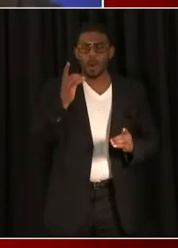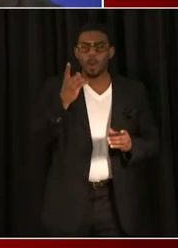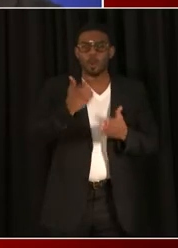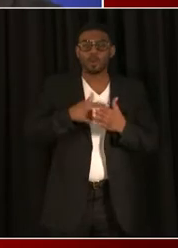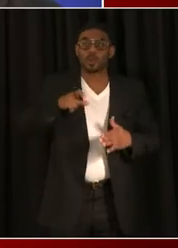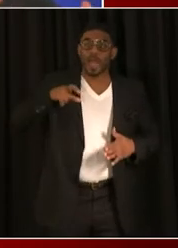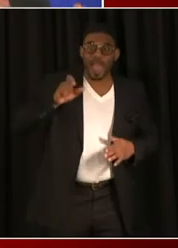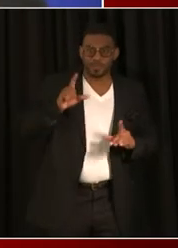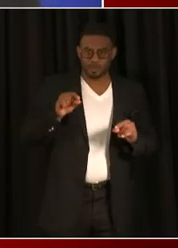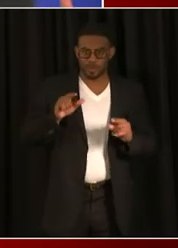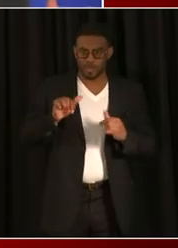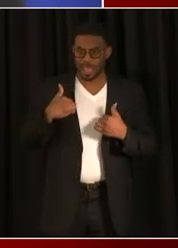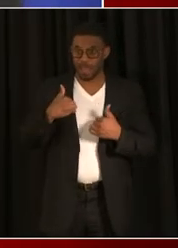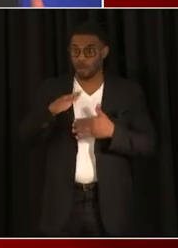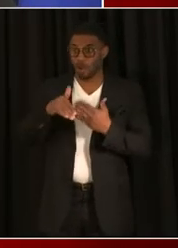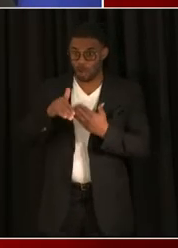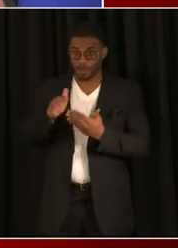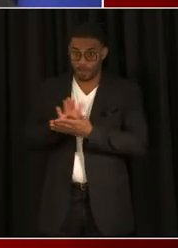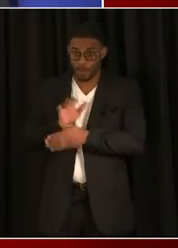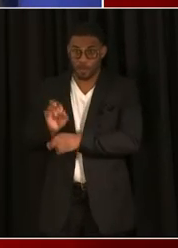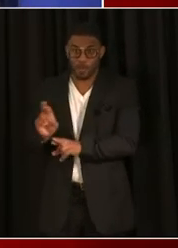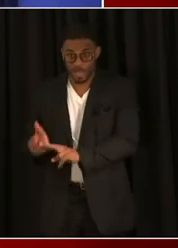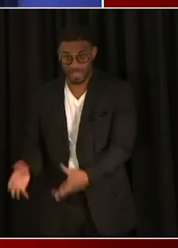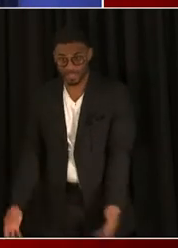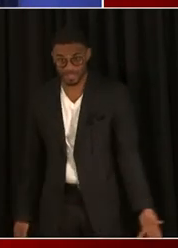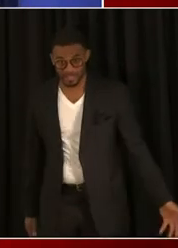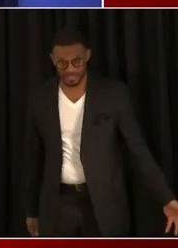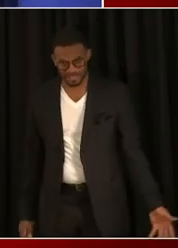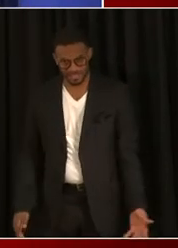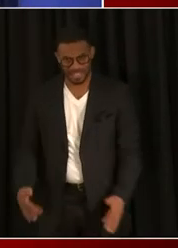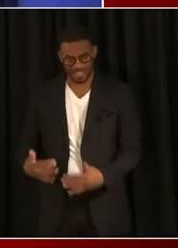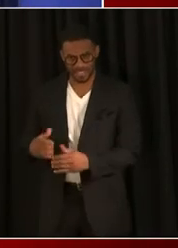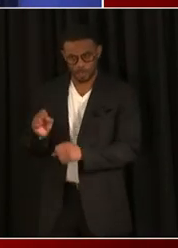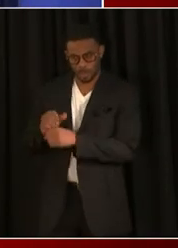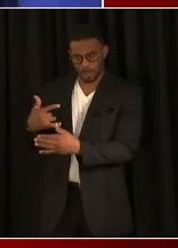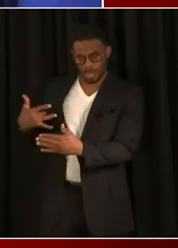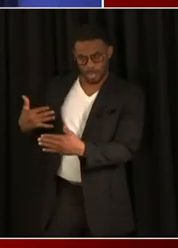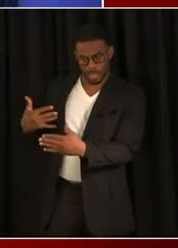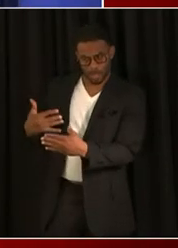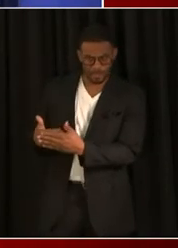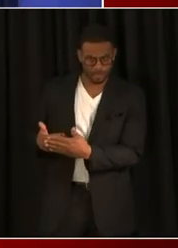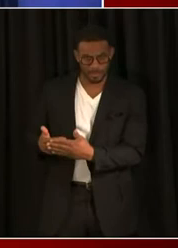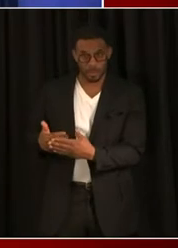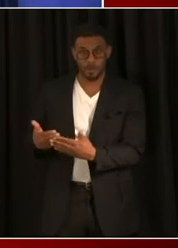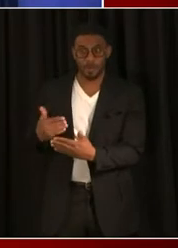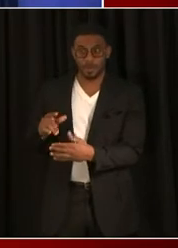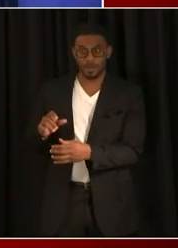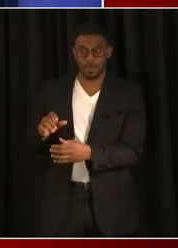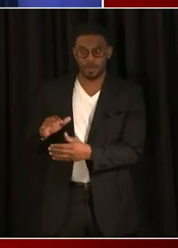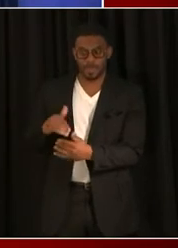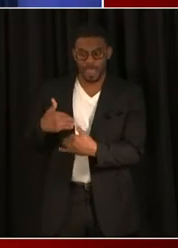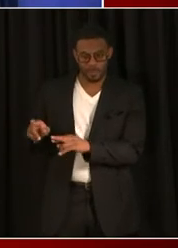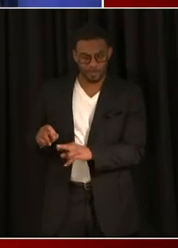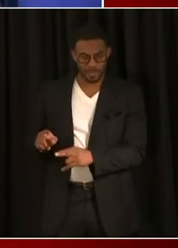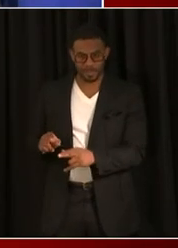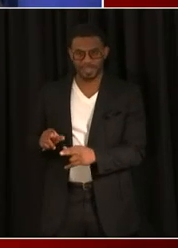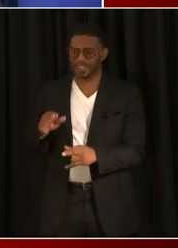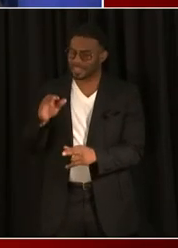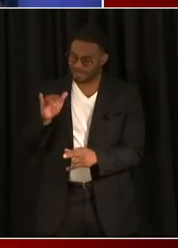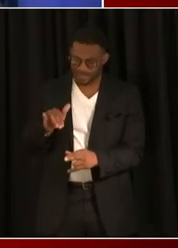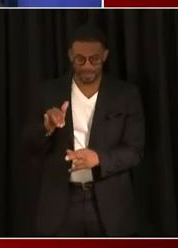what do you have to do to have those papers ready, you know? That's the most important thing.